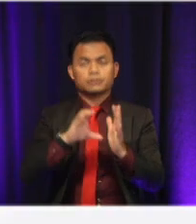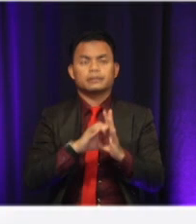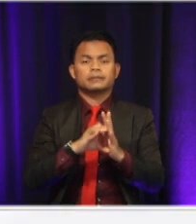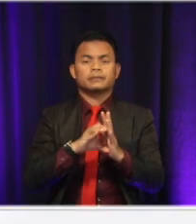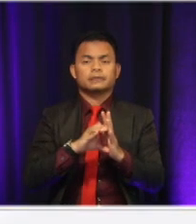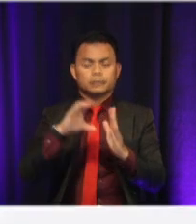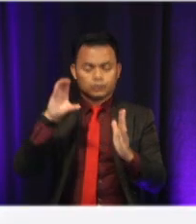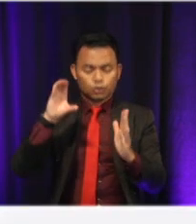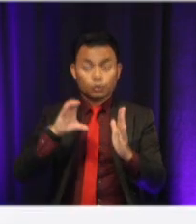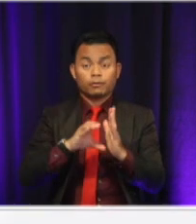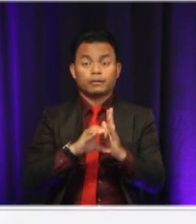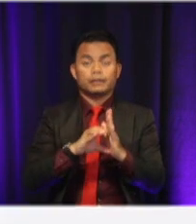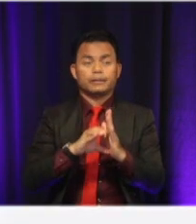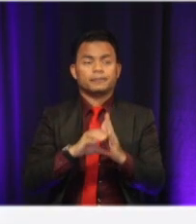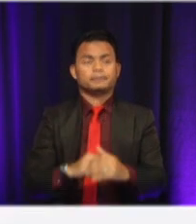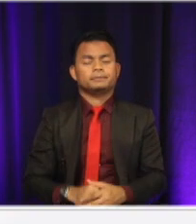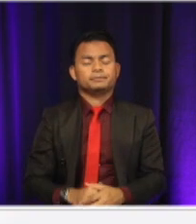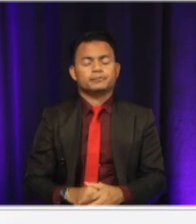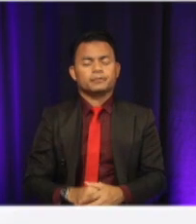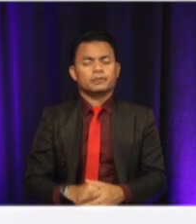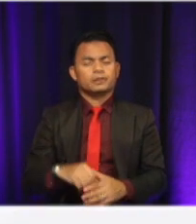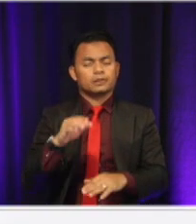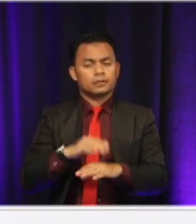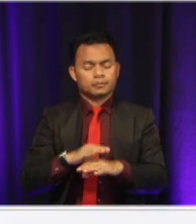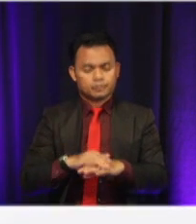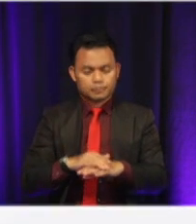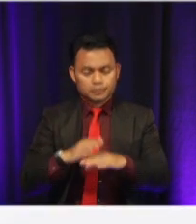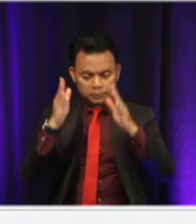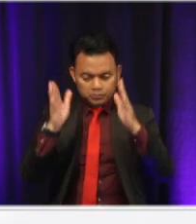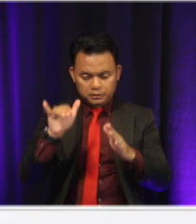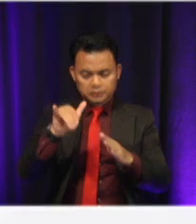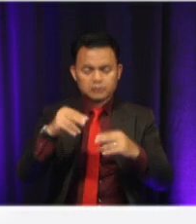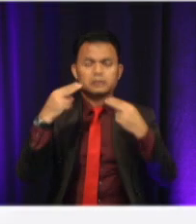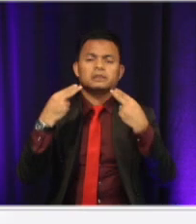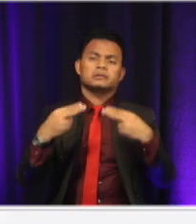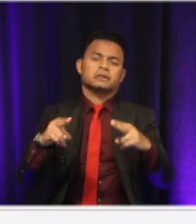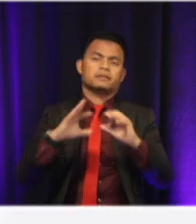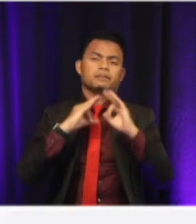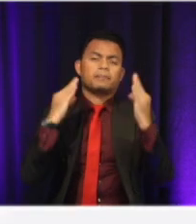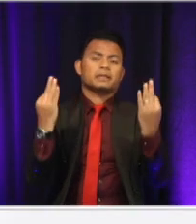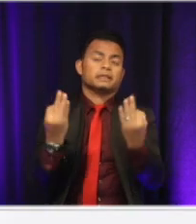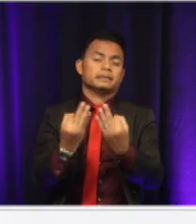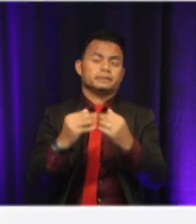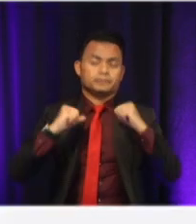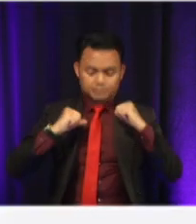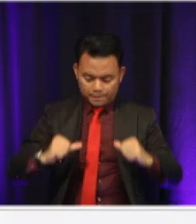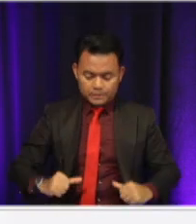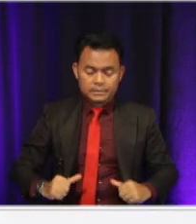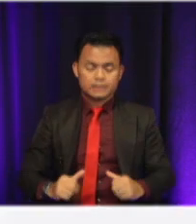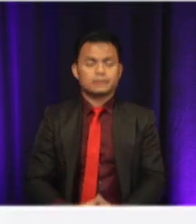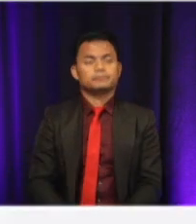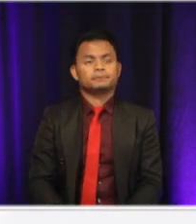Most Cambodians feel that they've lost family members. So for them, their families are now